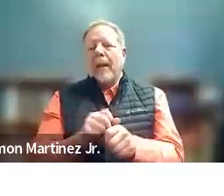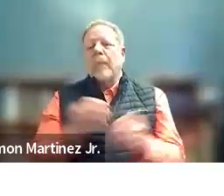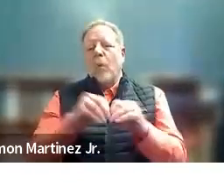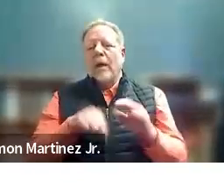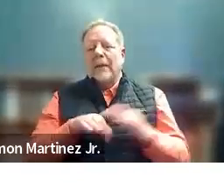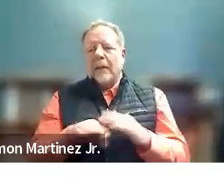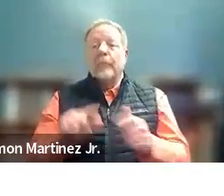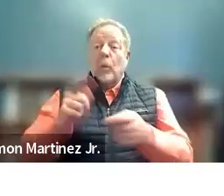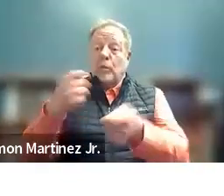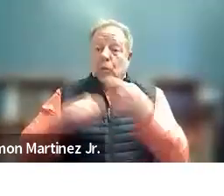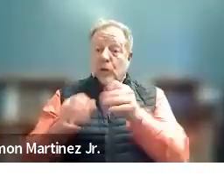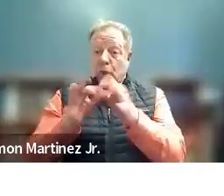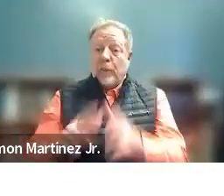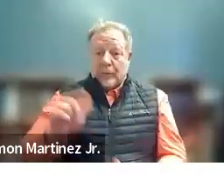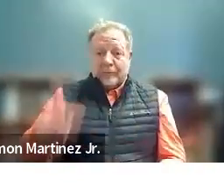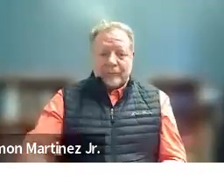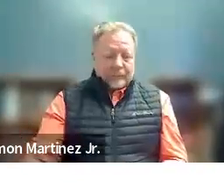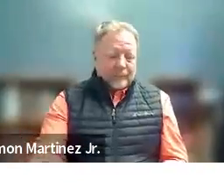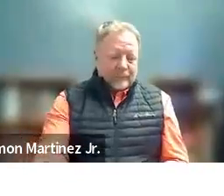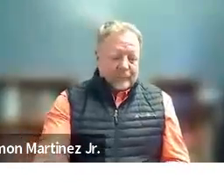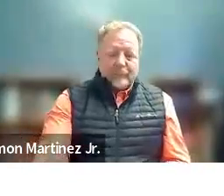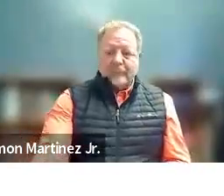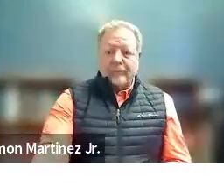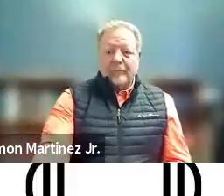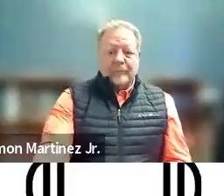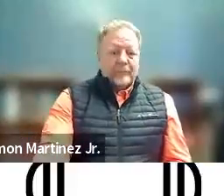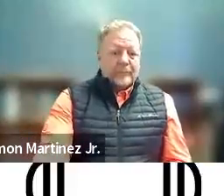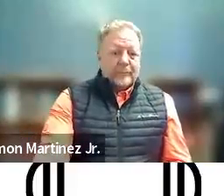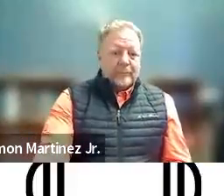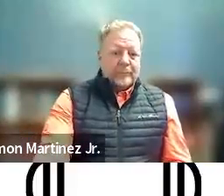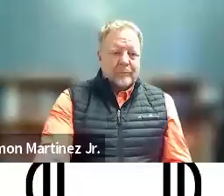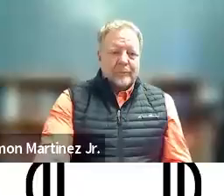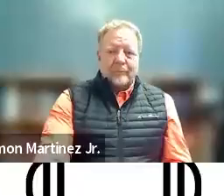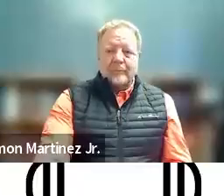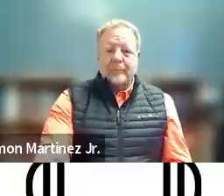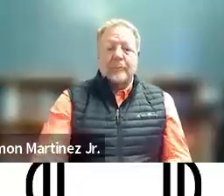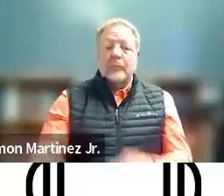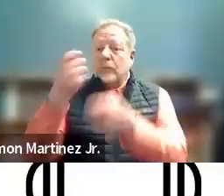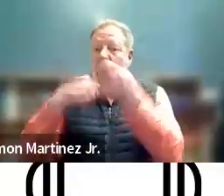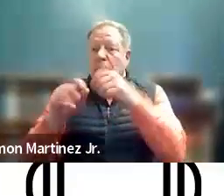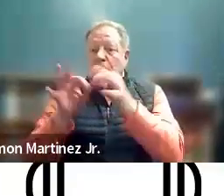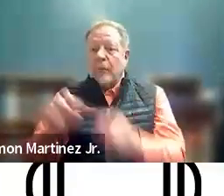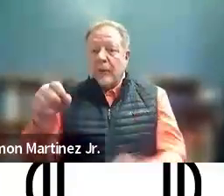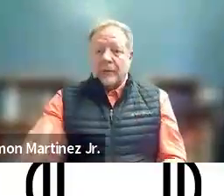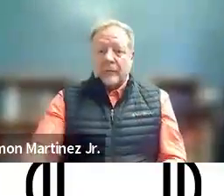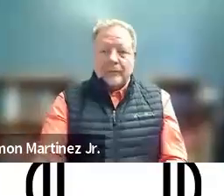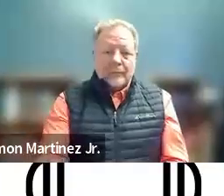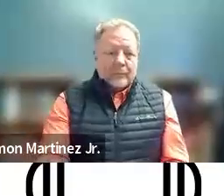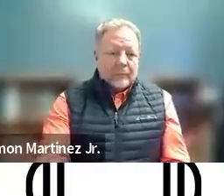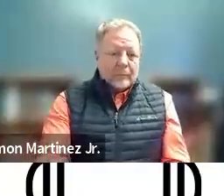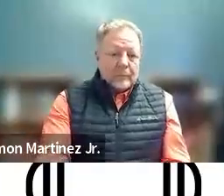accessible. Oh, I'm Amy yeah. Edmondson, the Novartis. Sorry. When I click go, it likes to